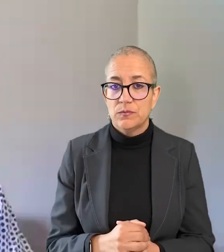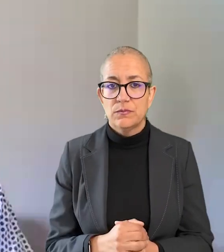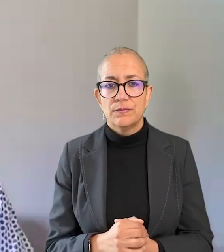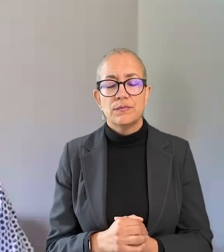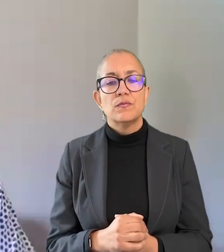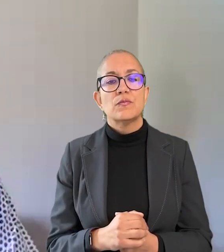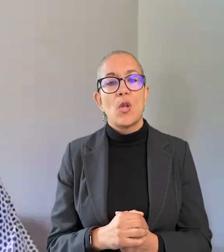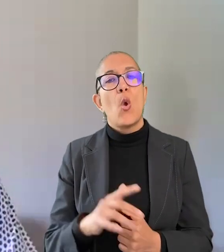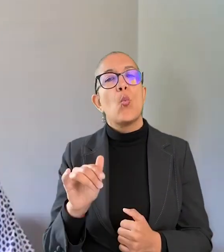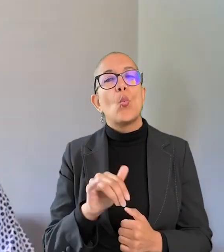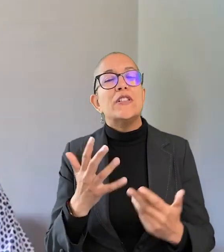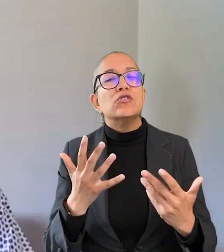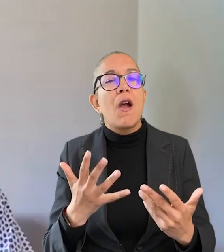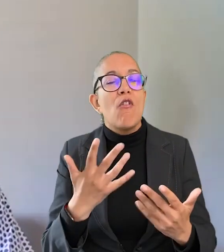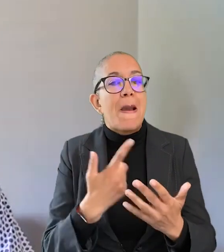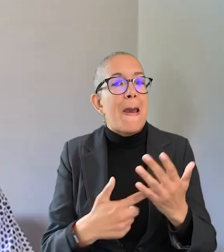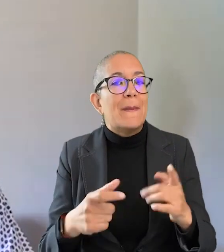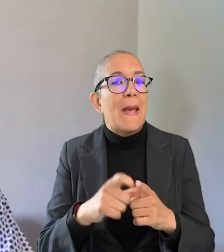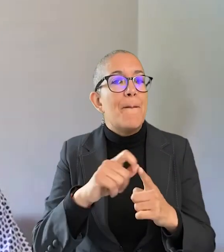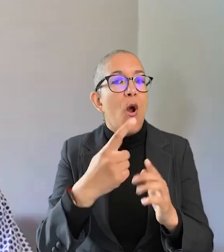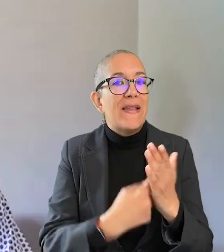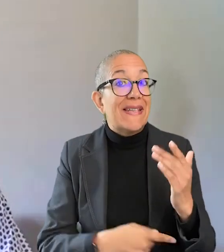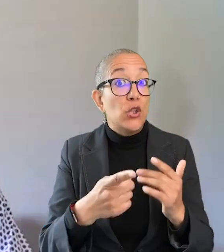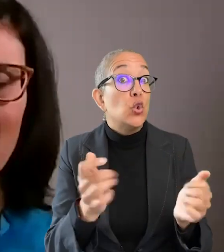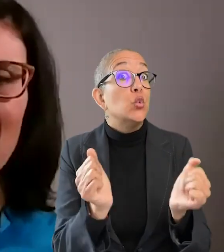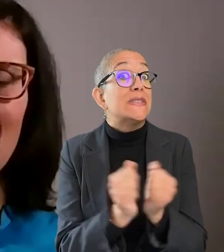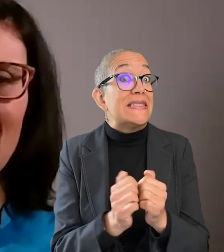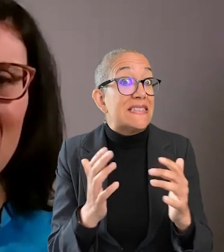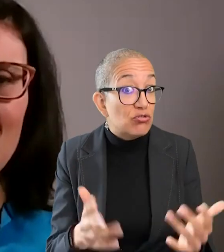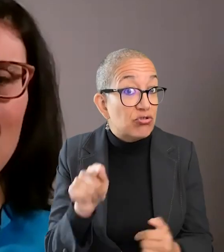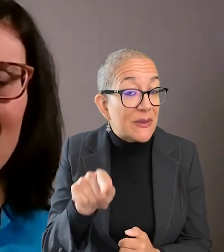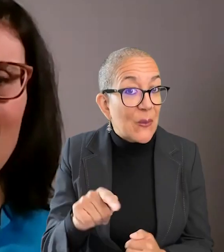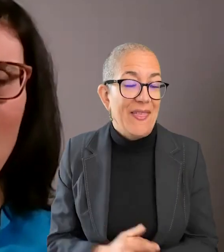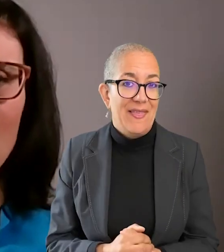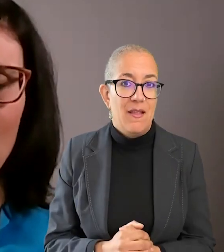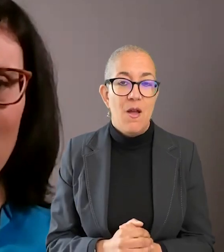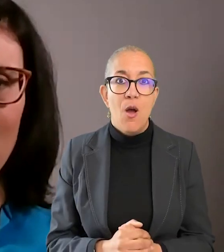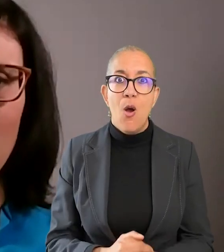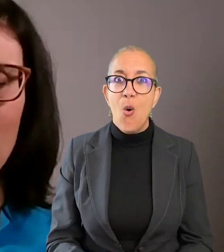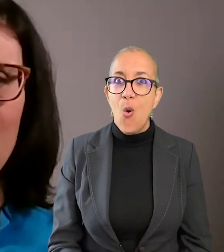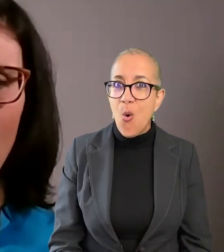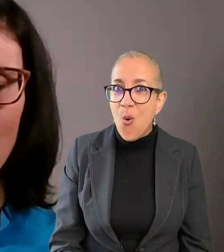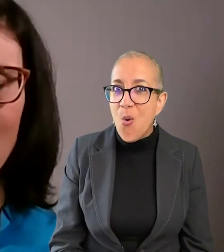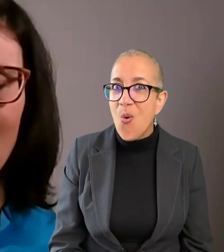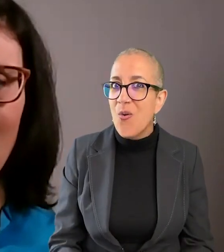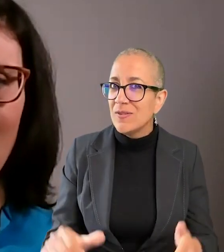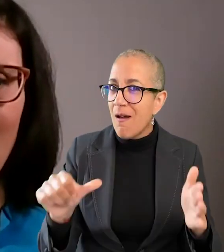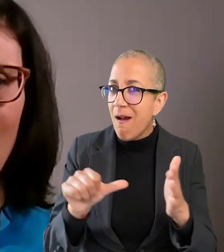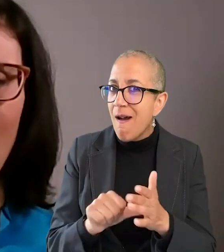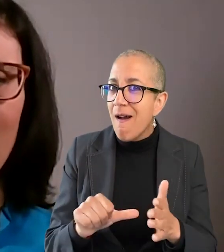Which current Lib Dem policy do you not agree with? Ooh, do you know, that's a hard one, simply